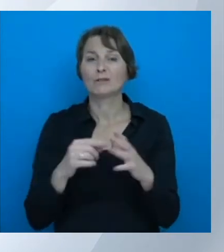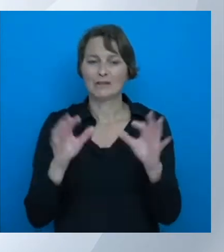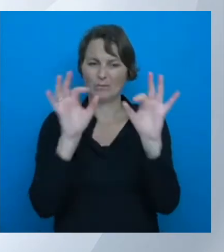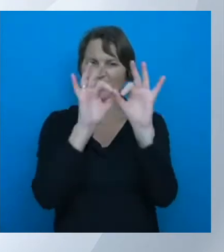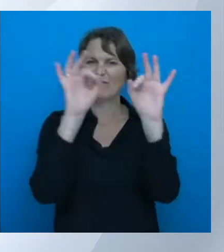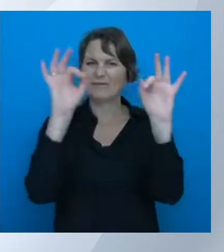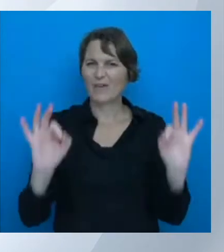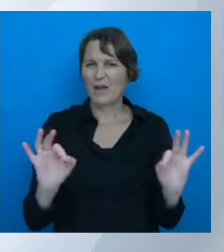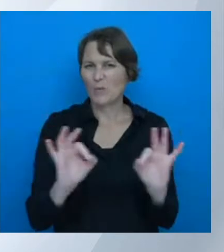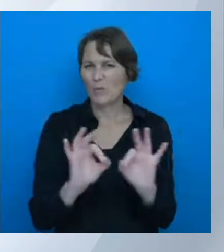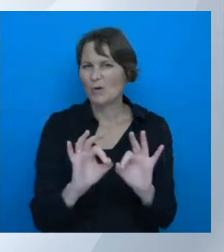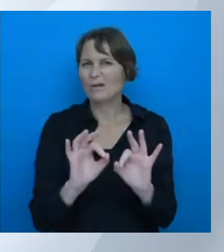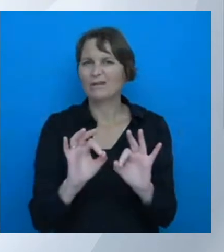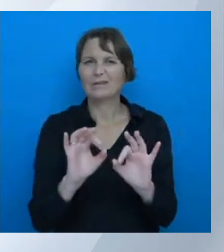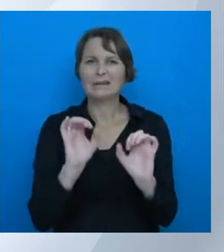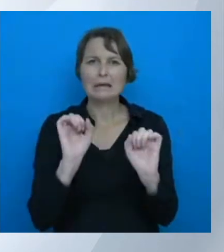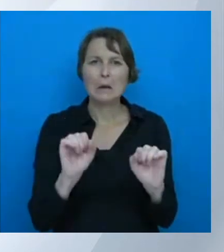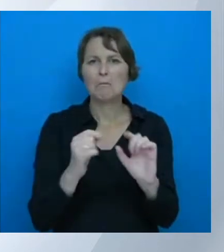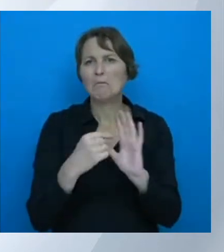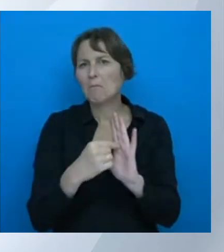anything else.